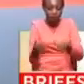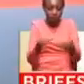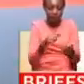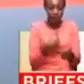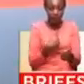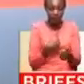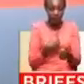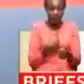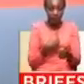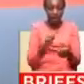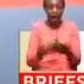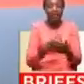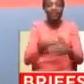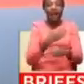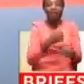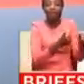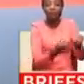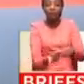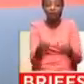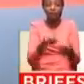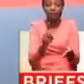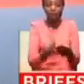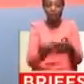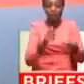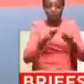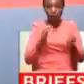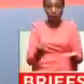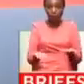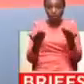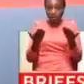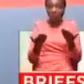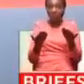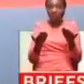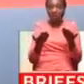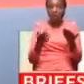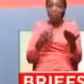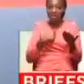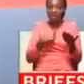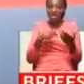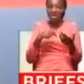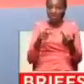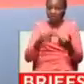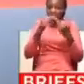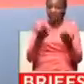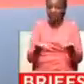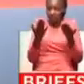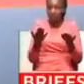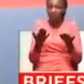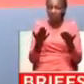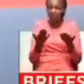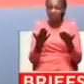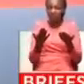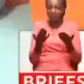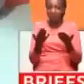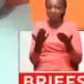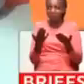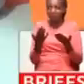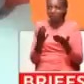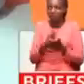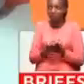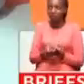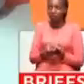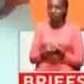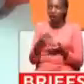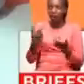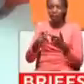And then after he baptizes you, things are going to start going your way. Yeah. So. But what was the guarantee? Had